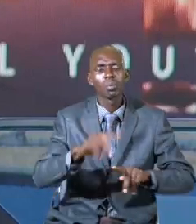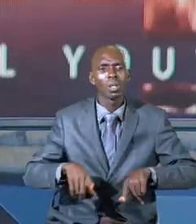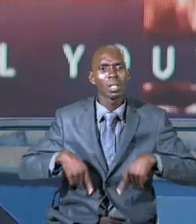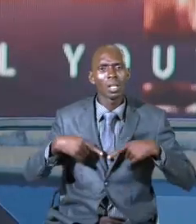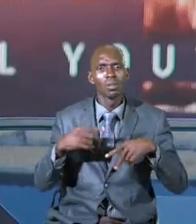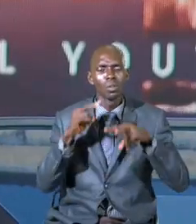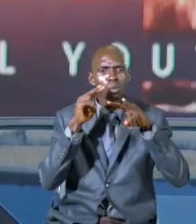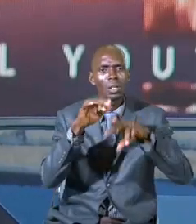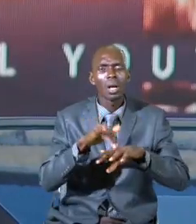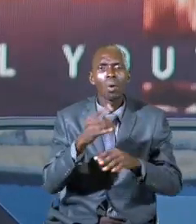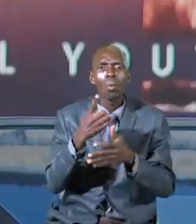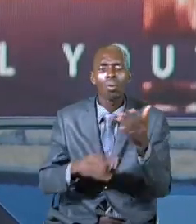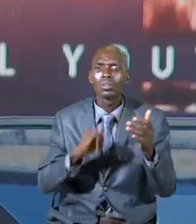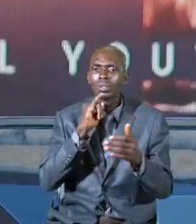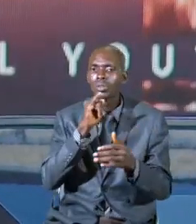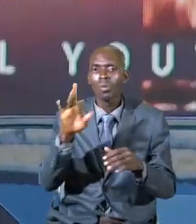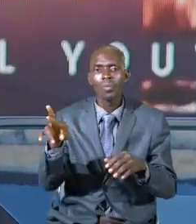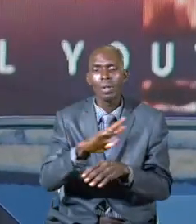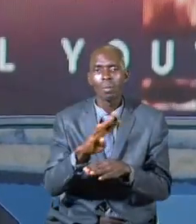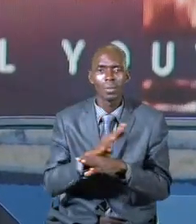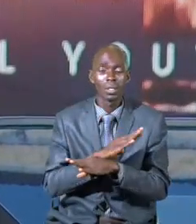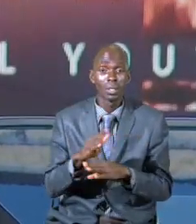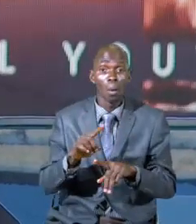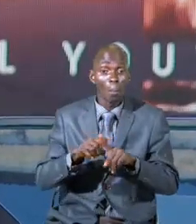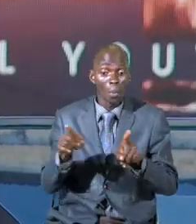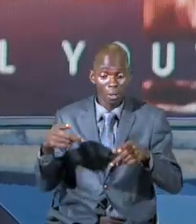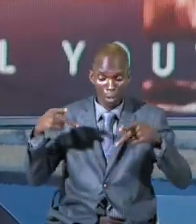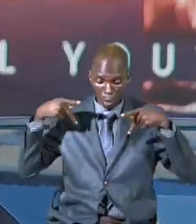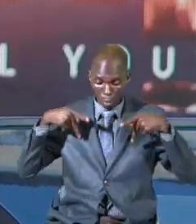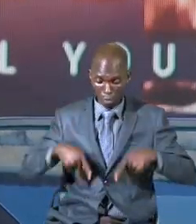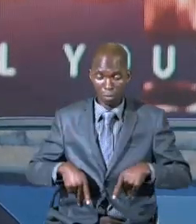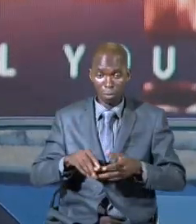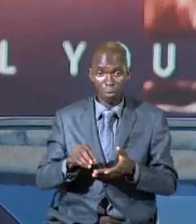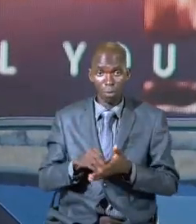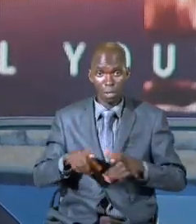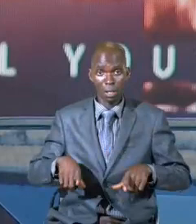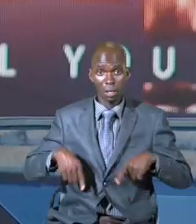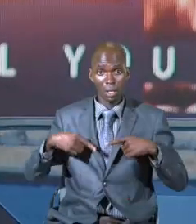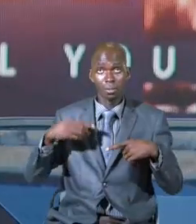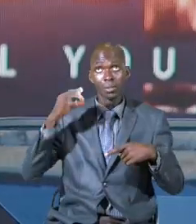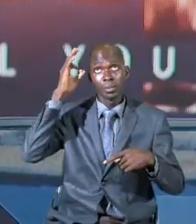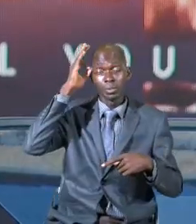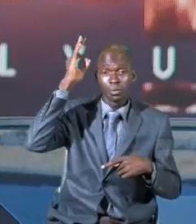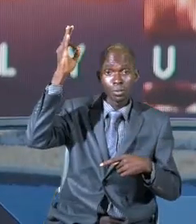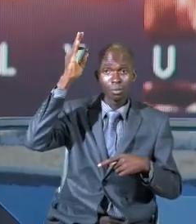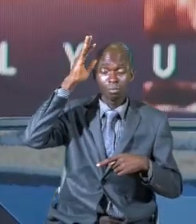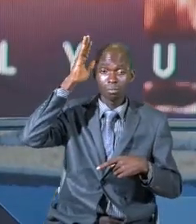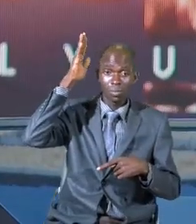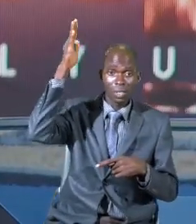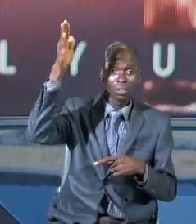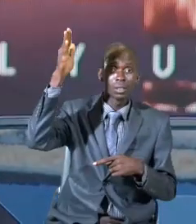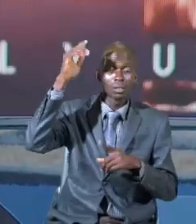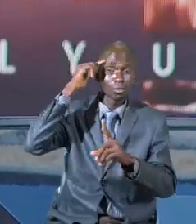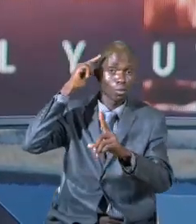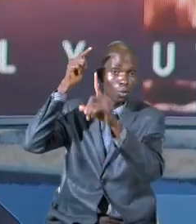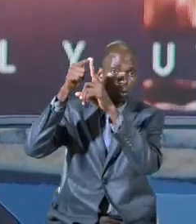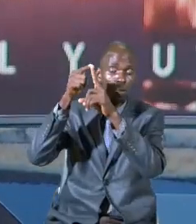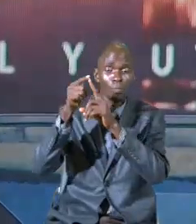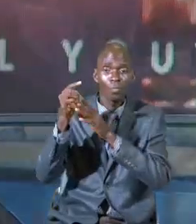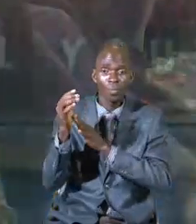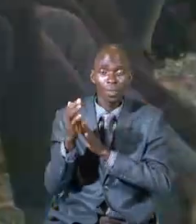own life, their own destiny, their own goal, and their own desires, they